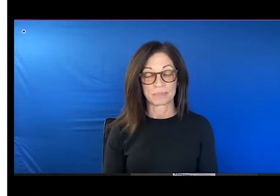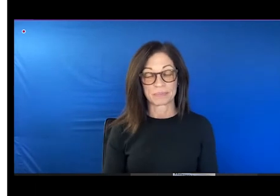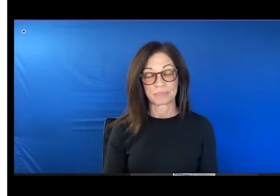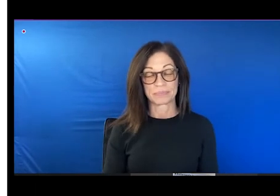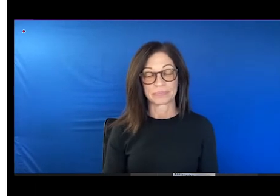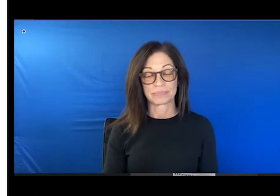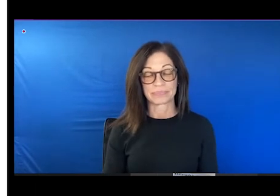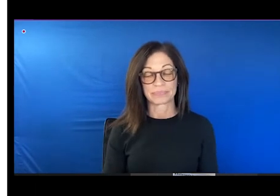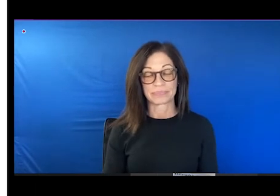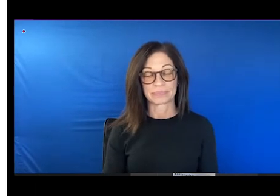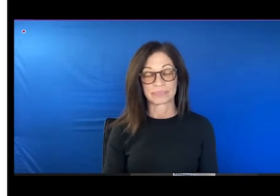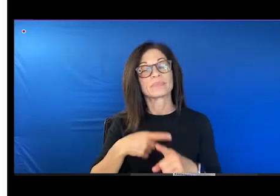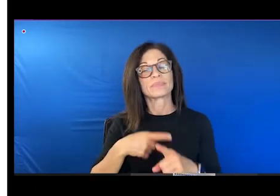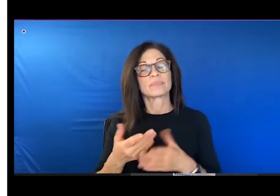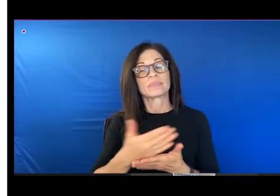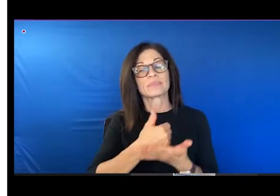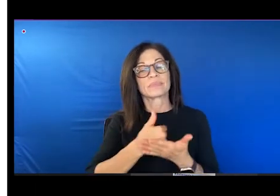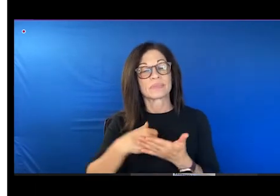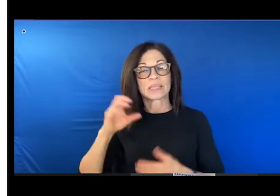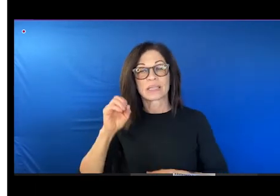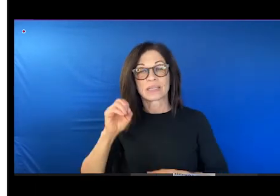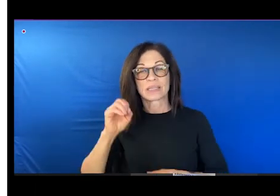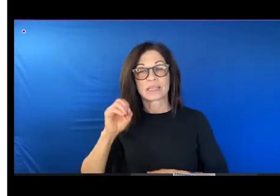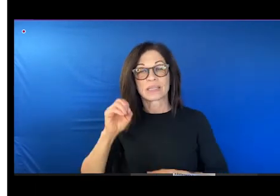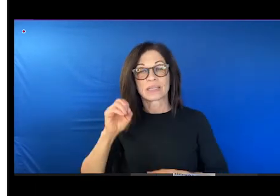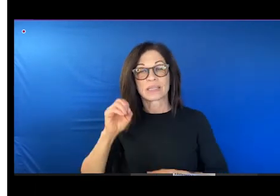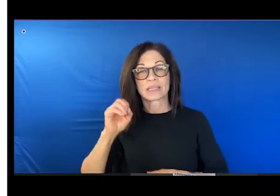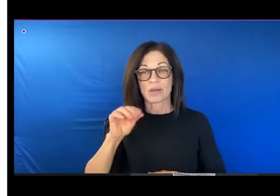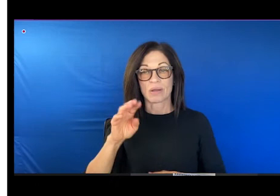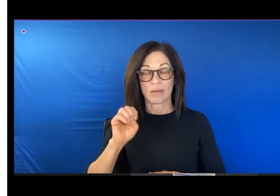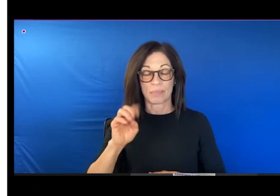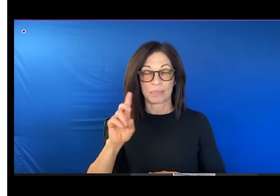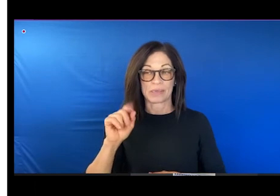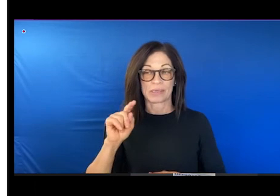establish service. And then collect outcome data. So if